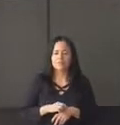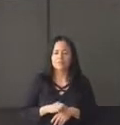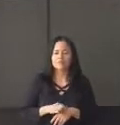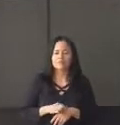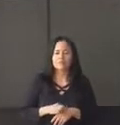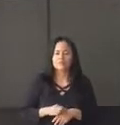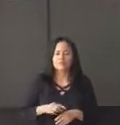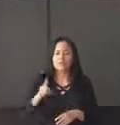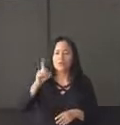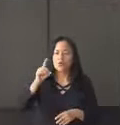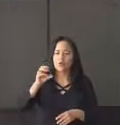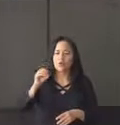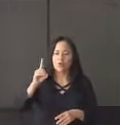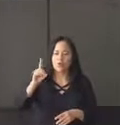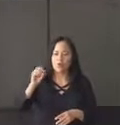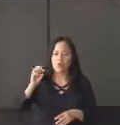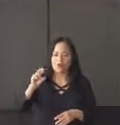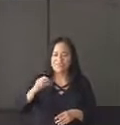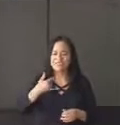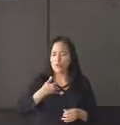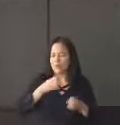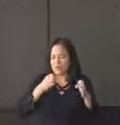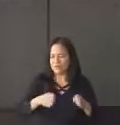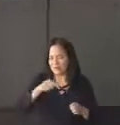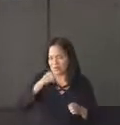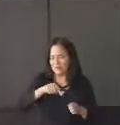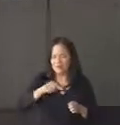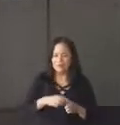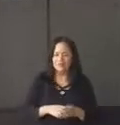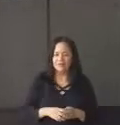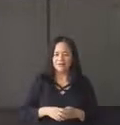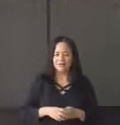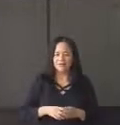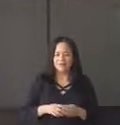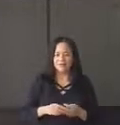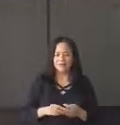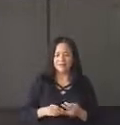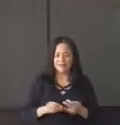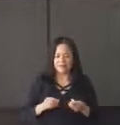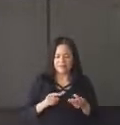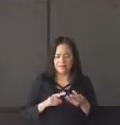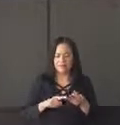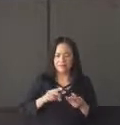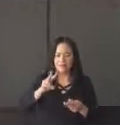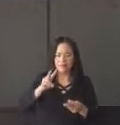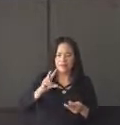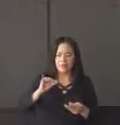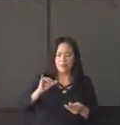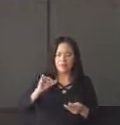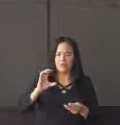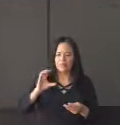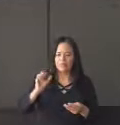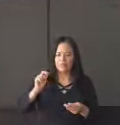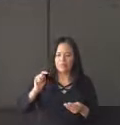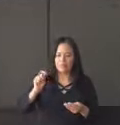Dolores Paris, who is also with us in person. I'll introduce her later.